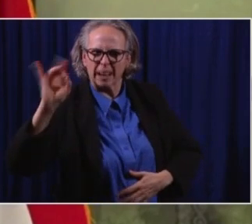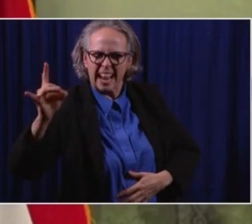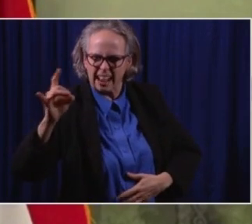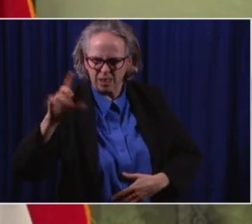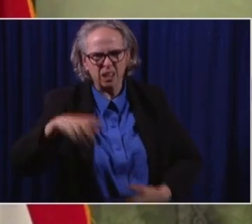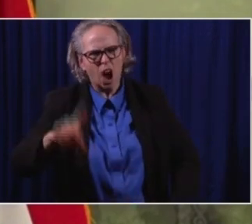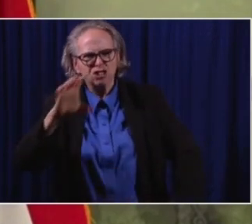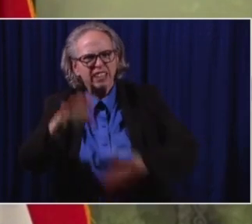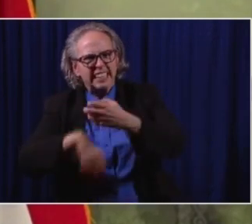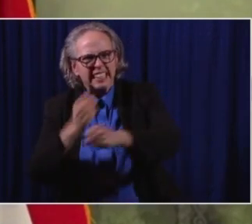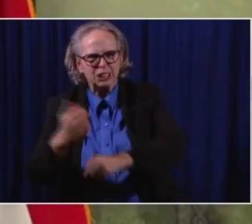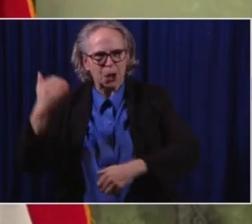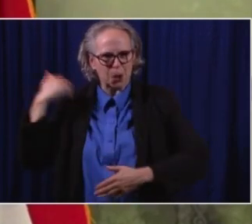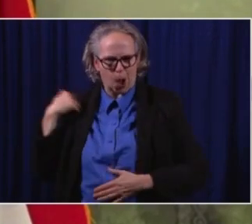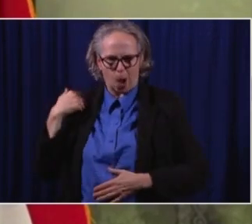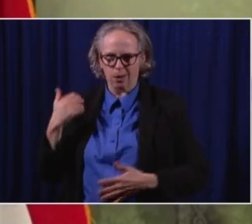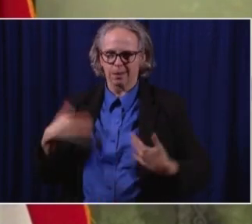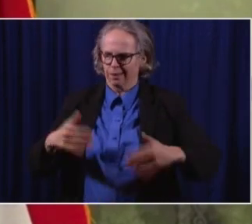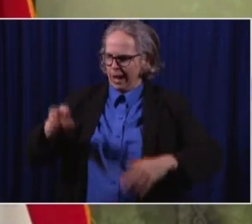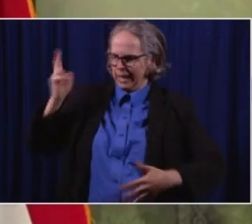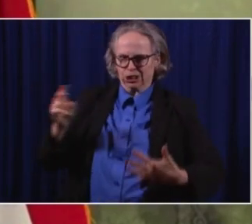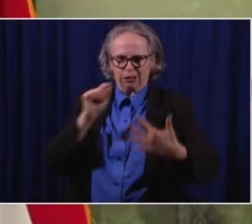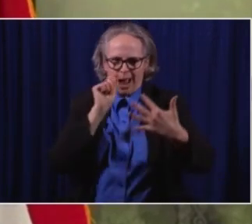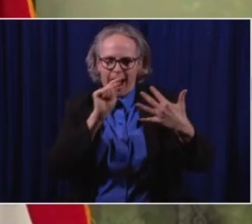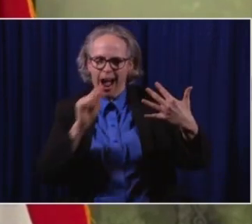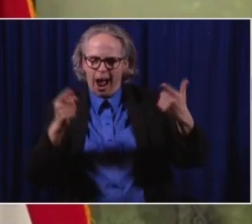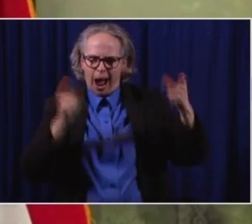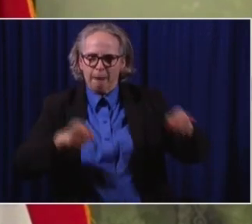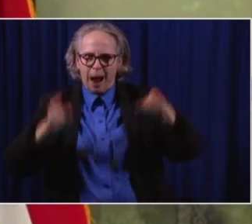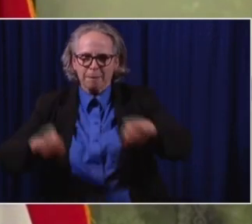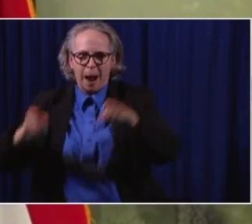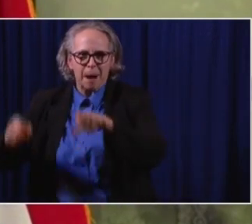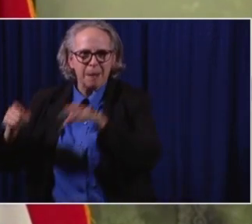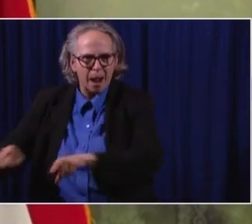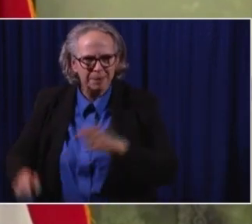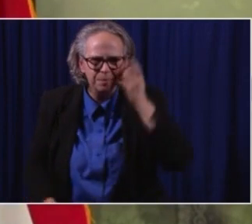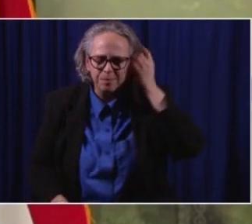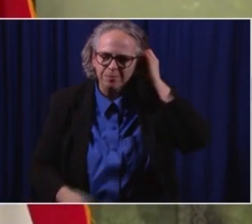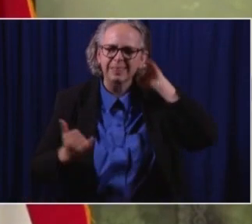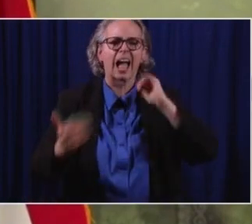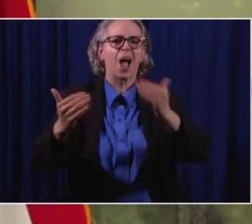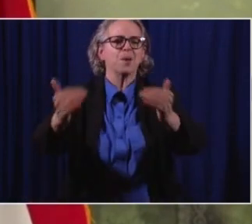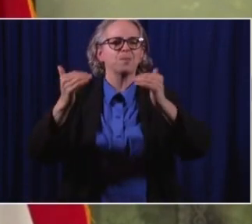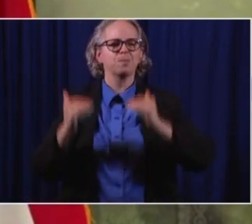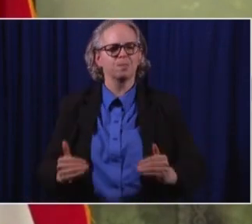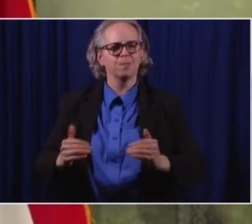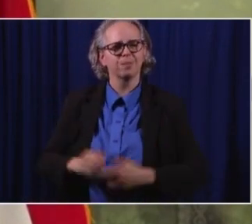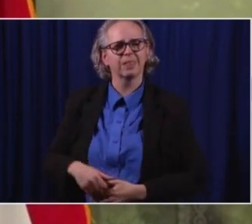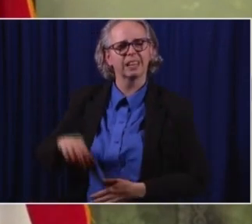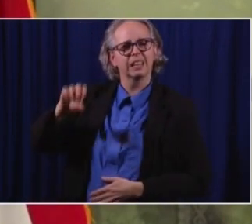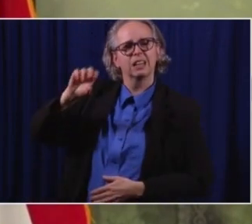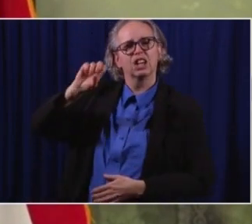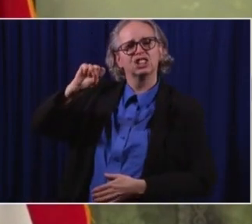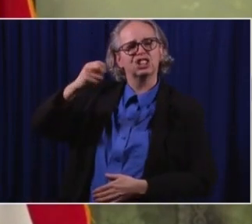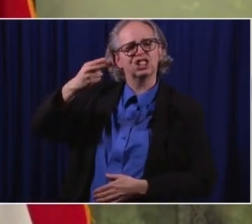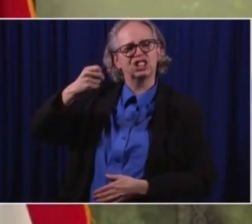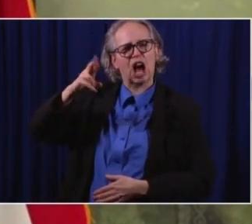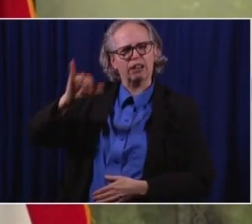Let me now turn to Sherry Hall, who is the site manager for the Harding Home and Presidential